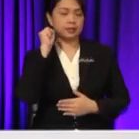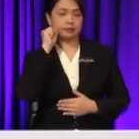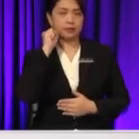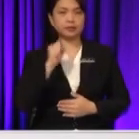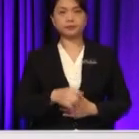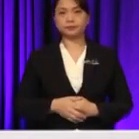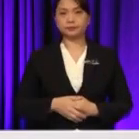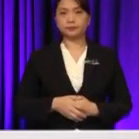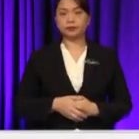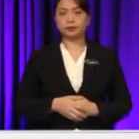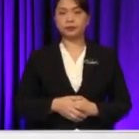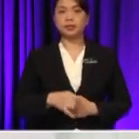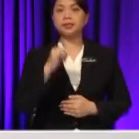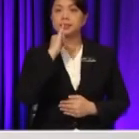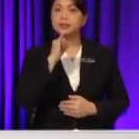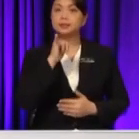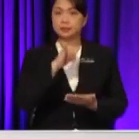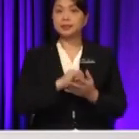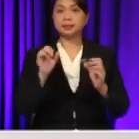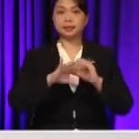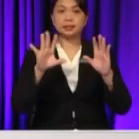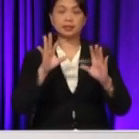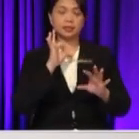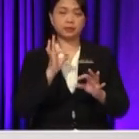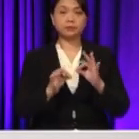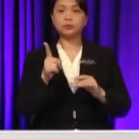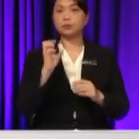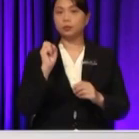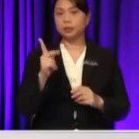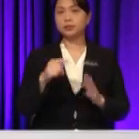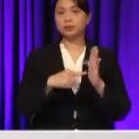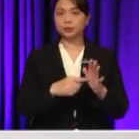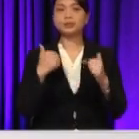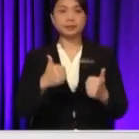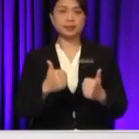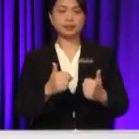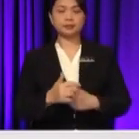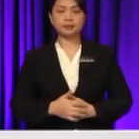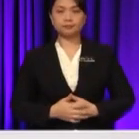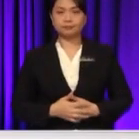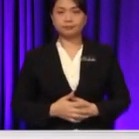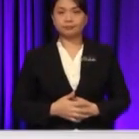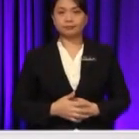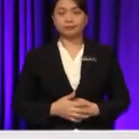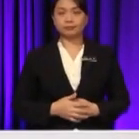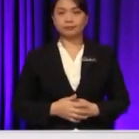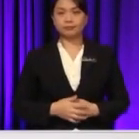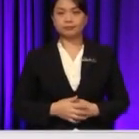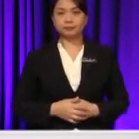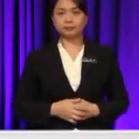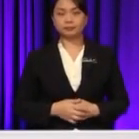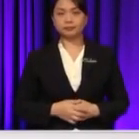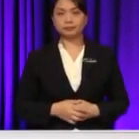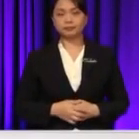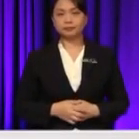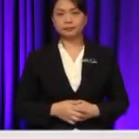clear? If you are okay with the task, show me thumbs up. They look super ready. Okay, so while waiting for our